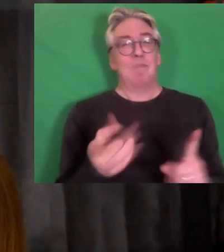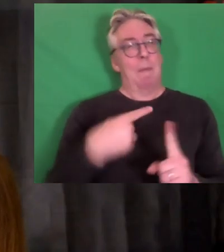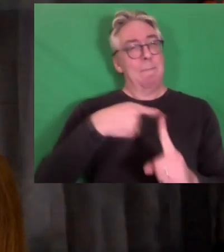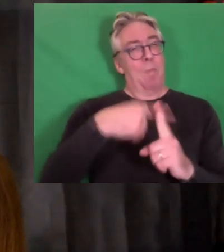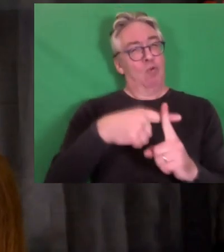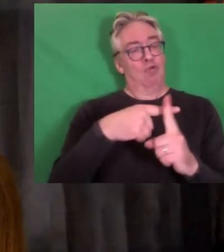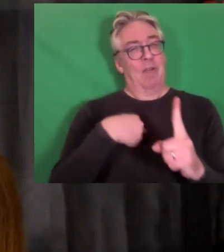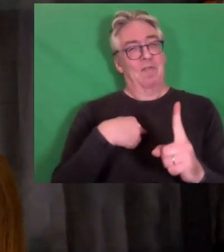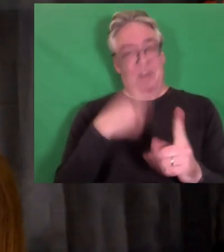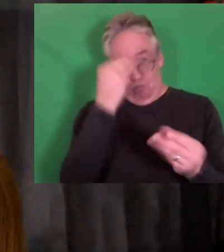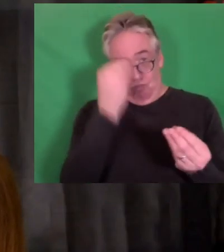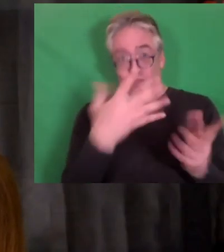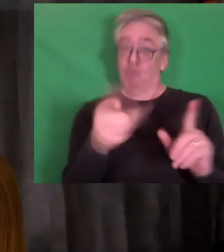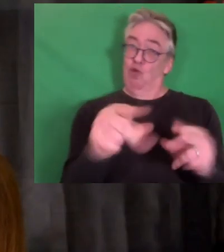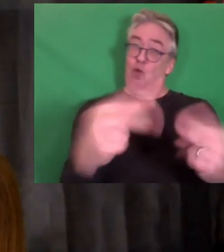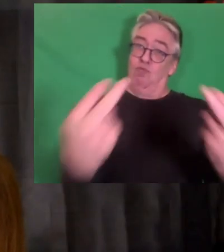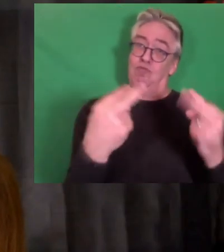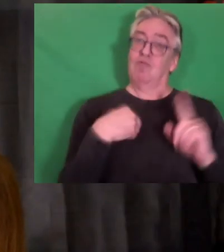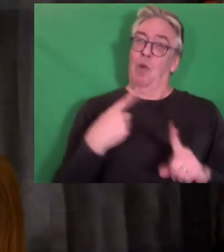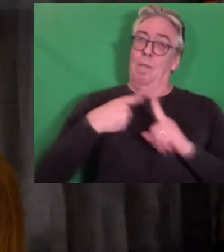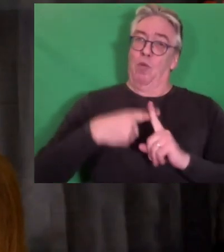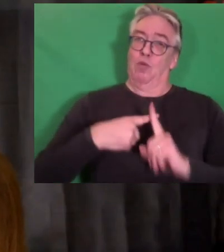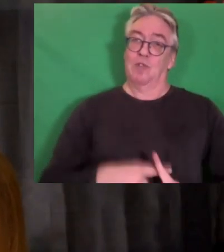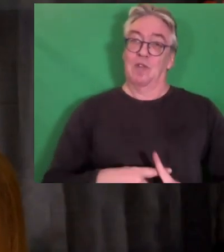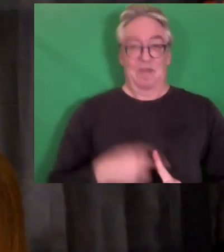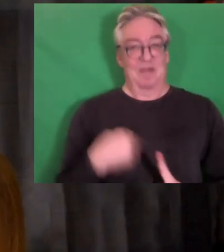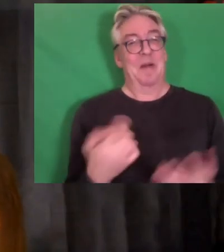like it's such a great thing what we are doing,